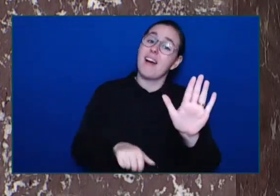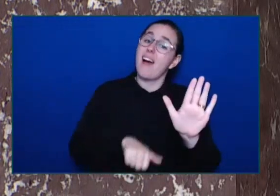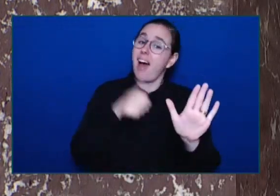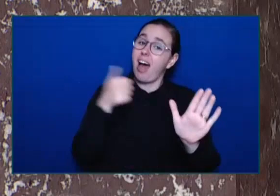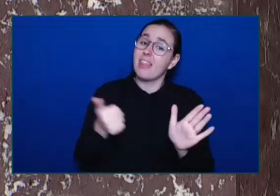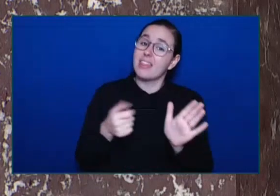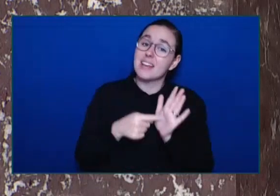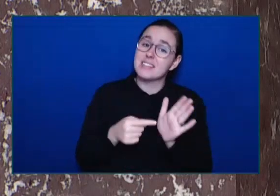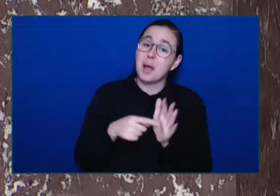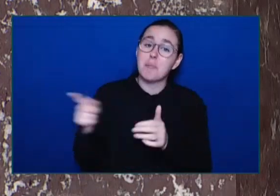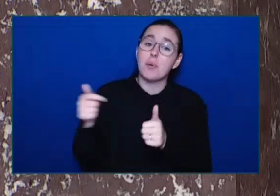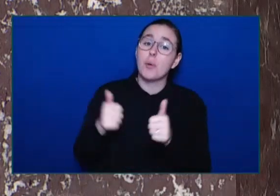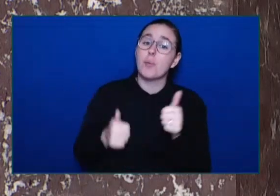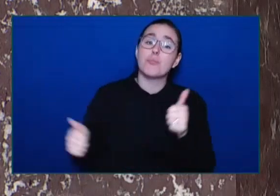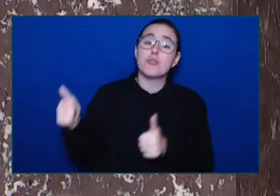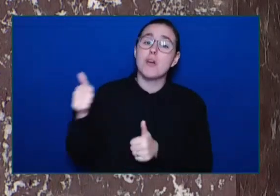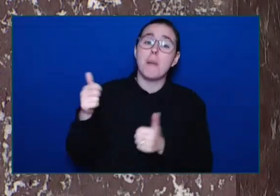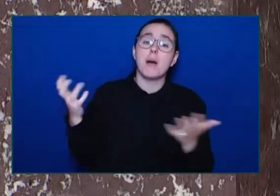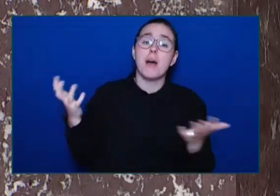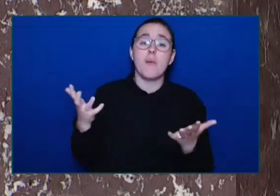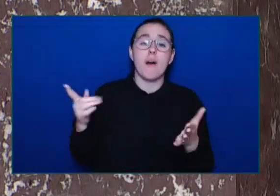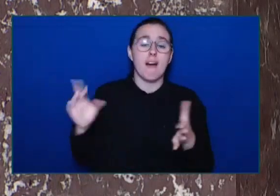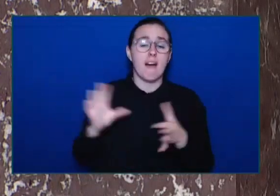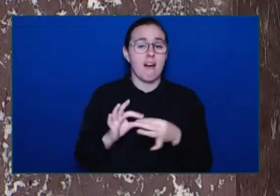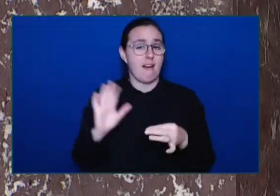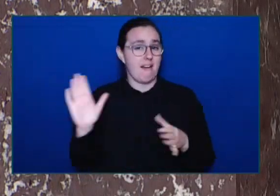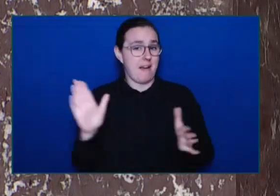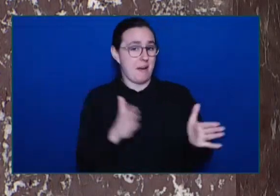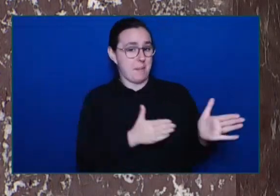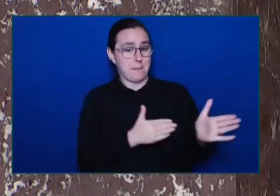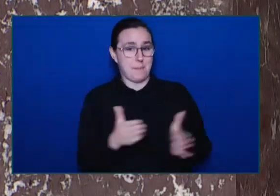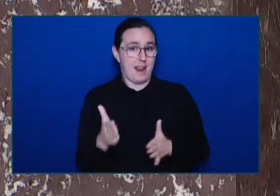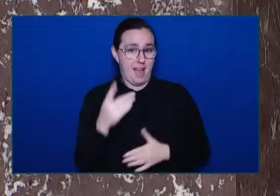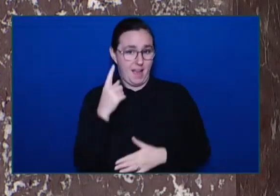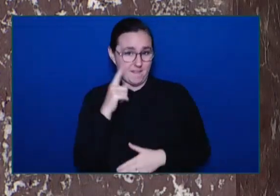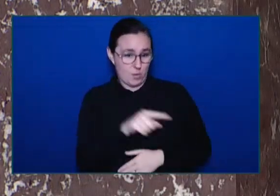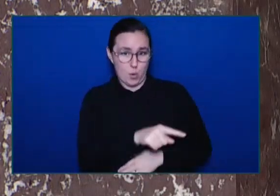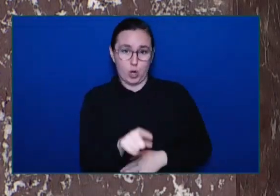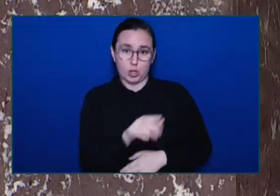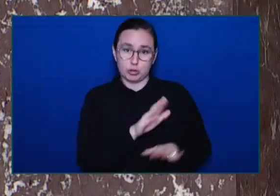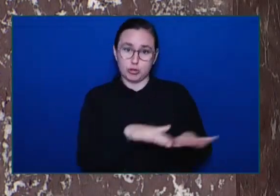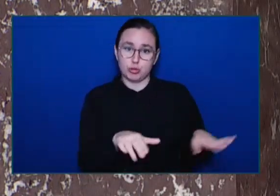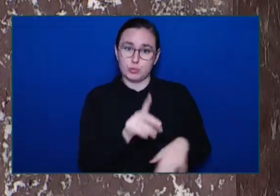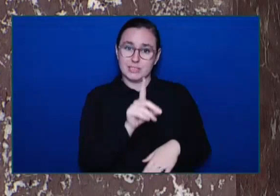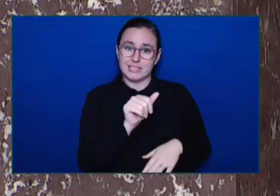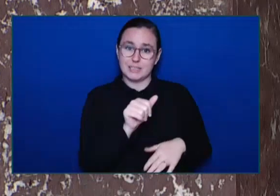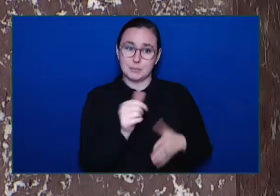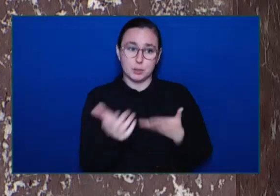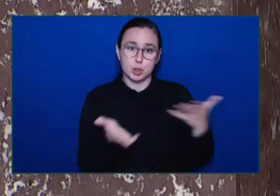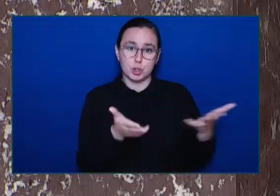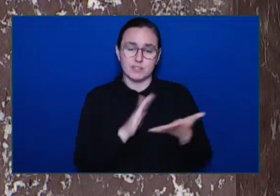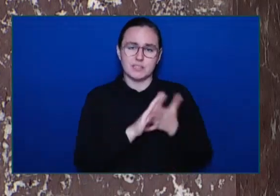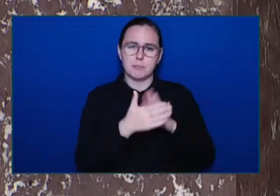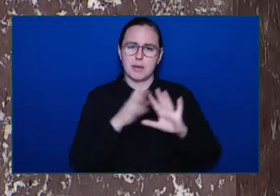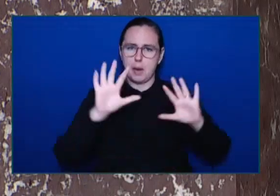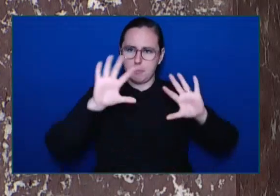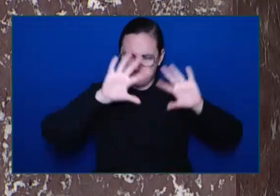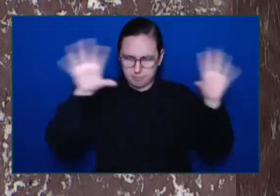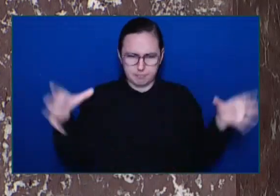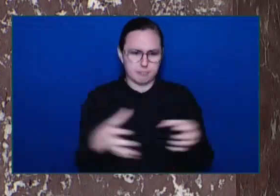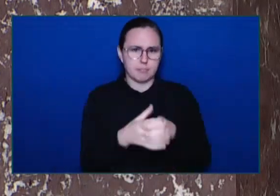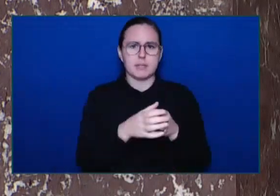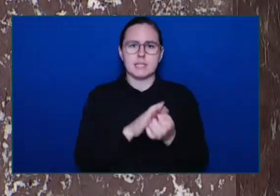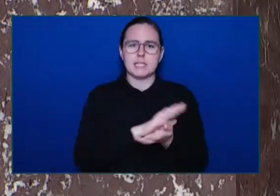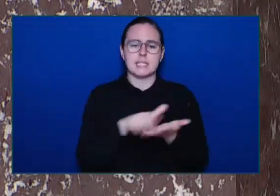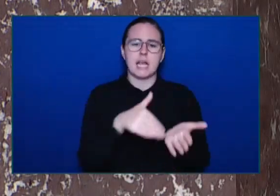centralize services for children with disabilities. But despite his clear promise to co-develop the path forward with parents, we